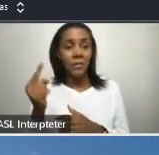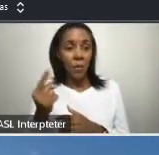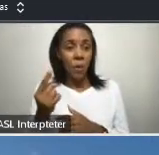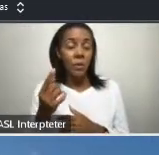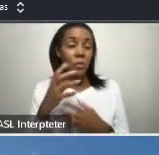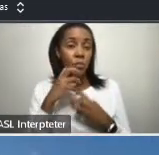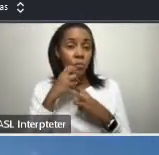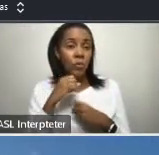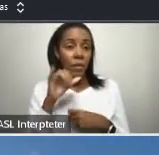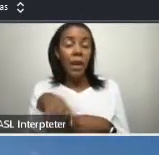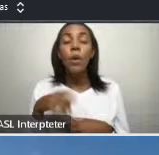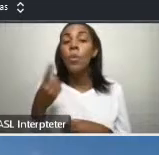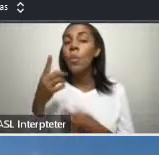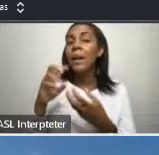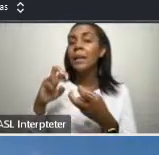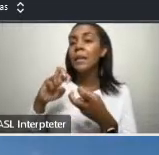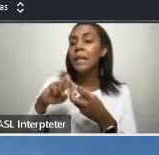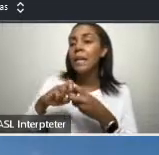one issue with that one,